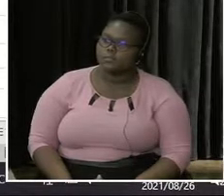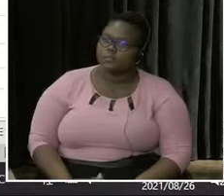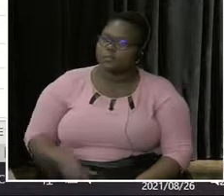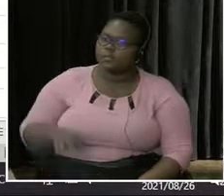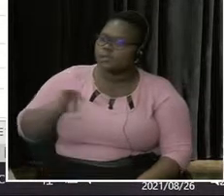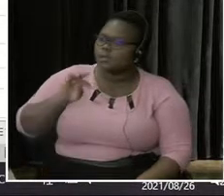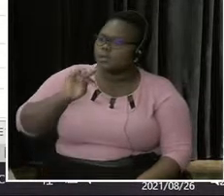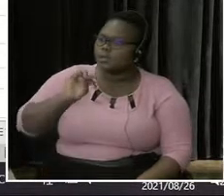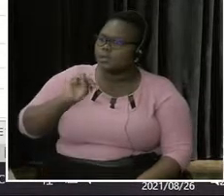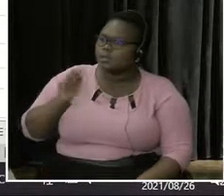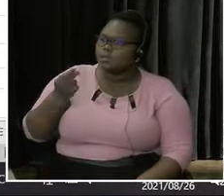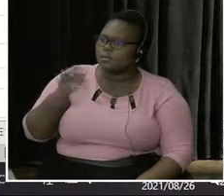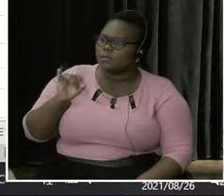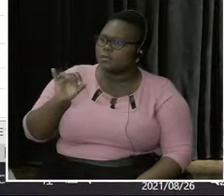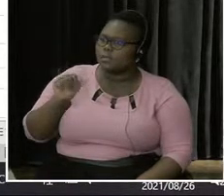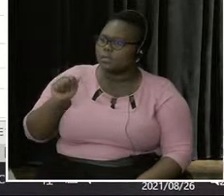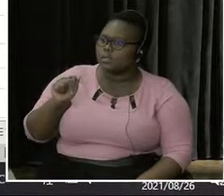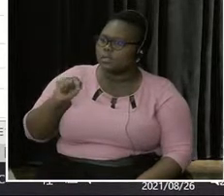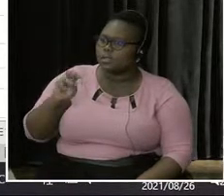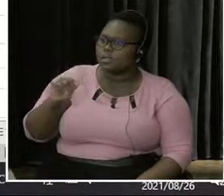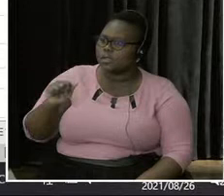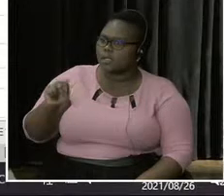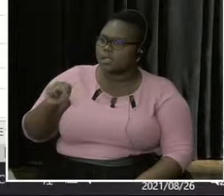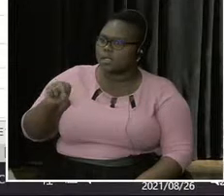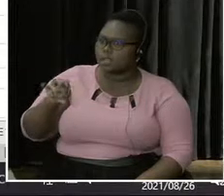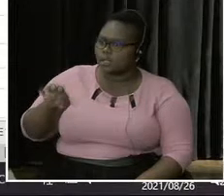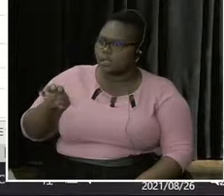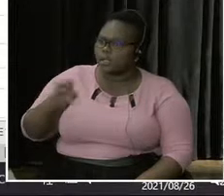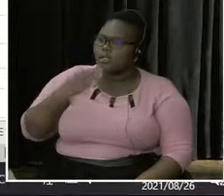Tiane, please lower your hand.